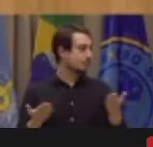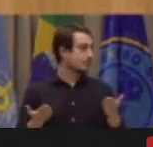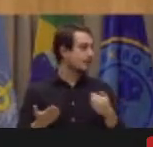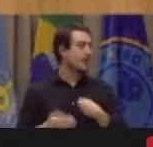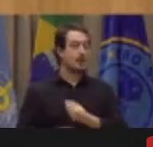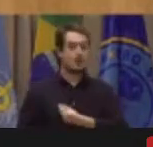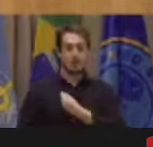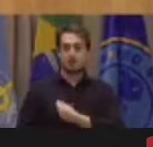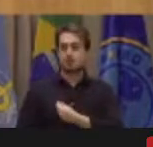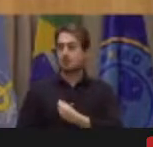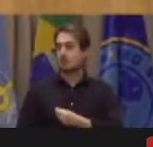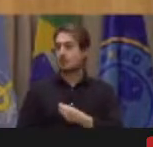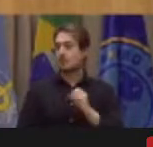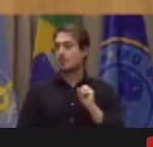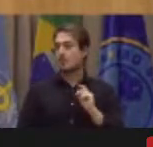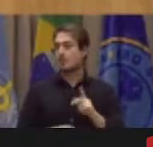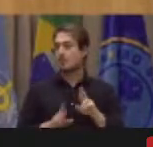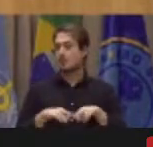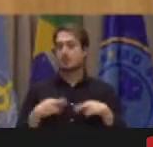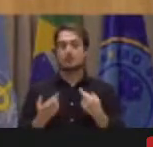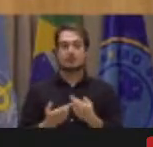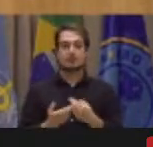Hospital Management.